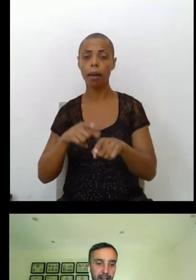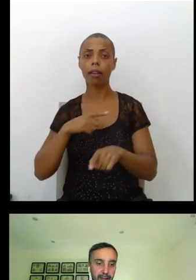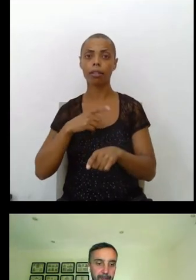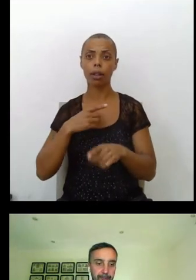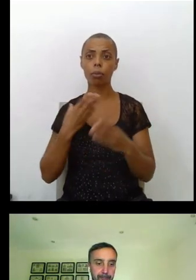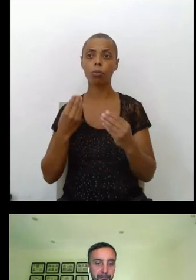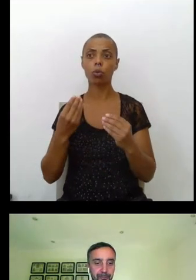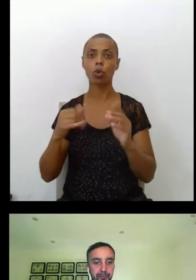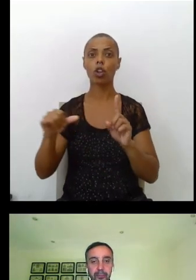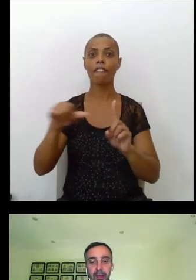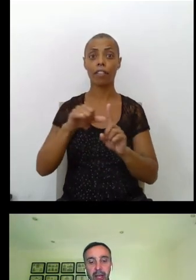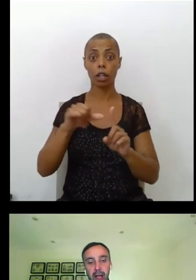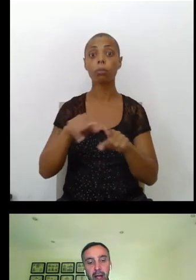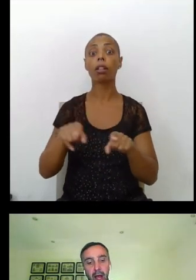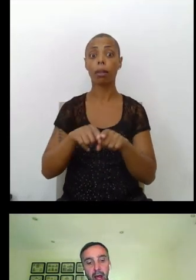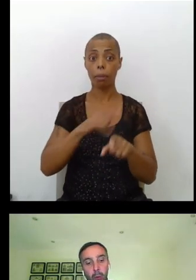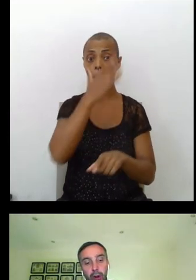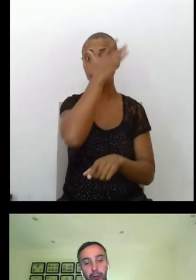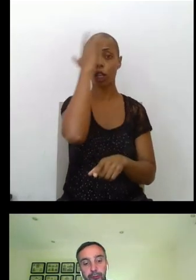architects